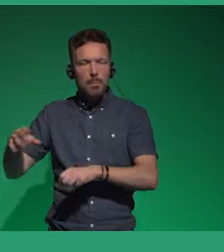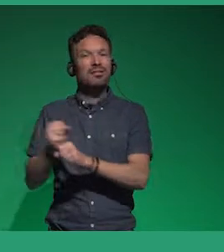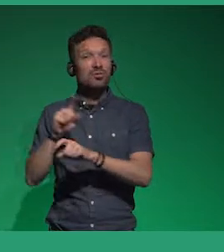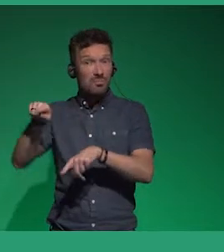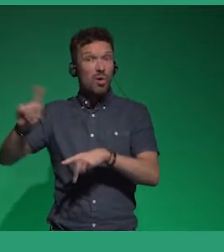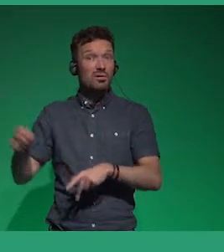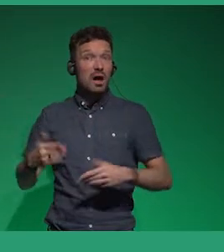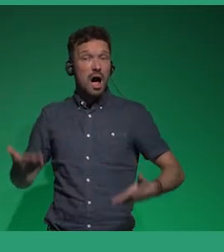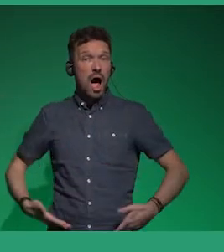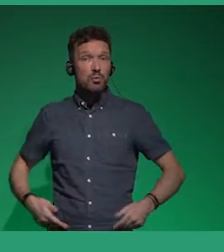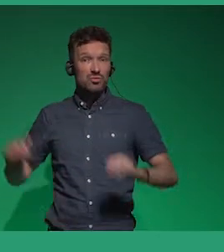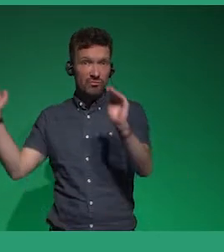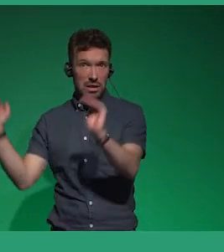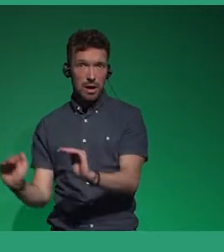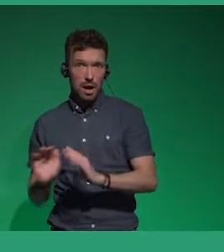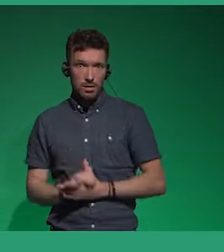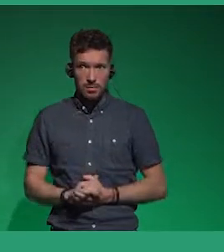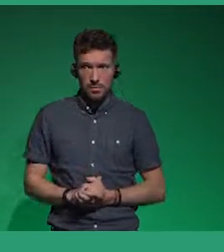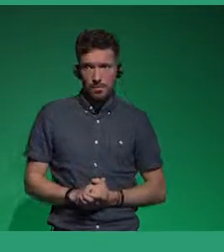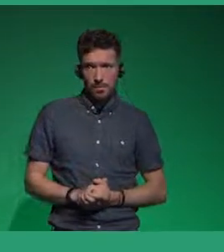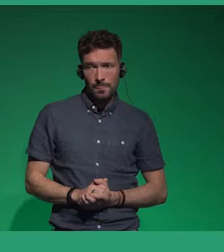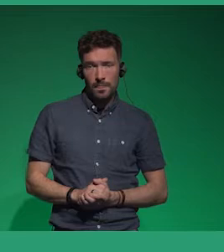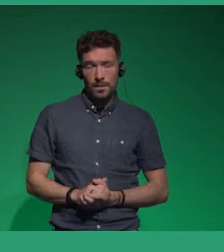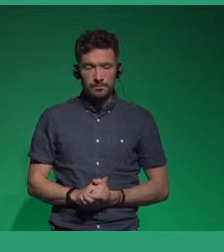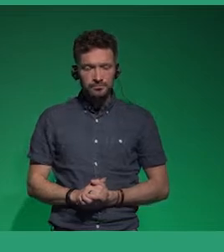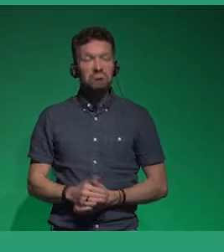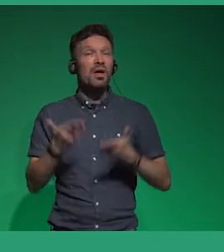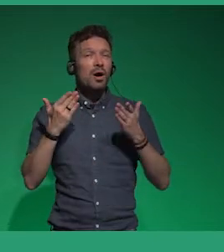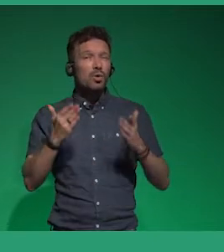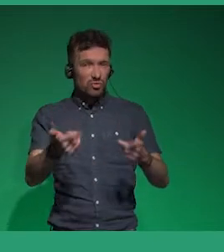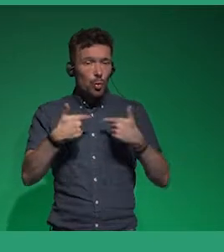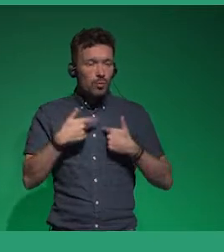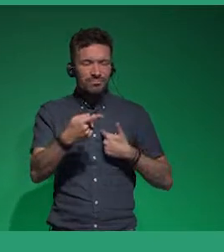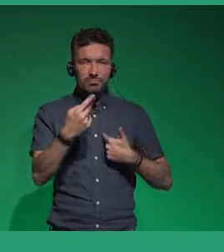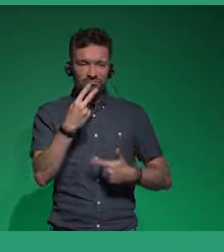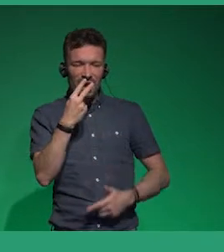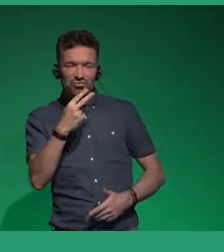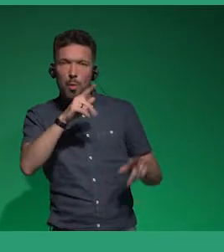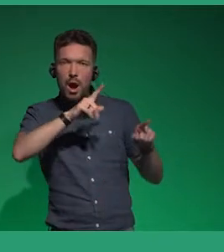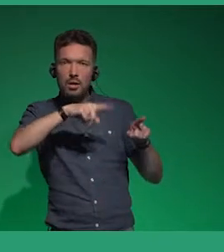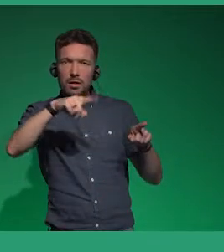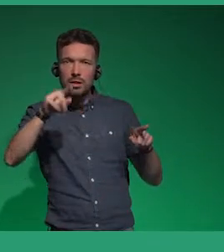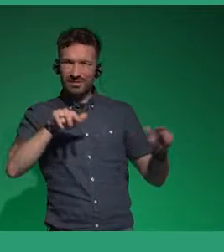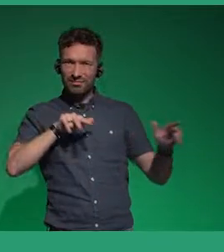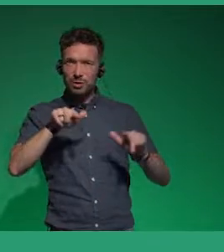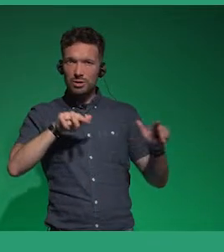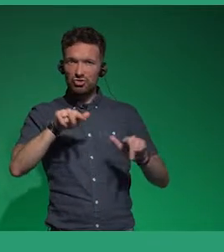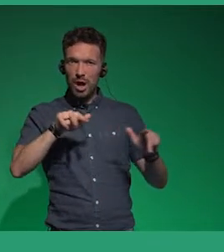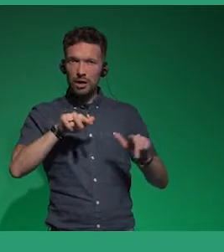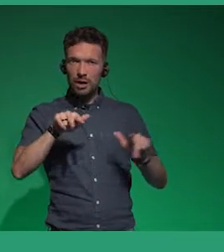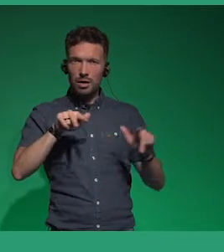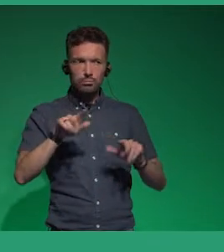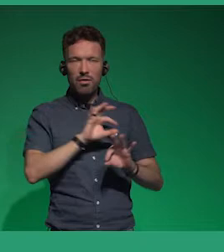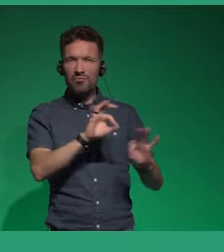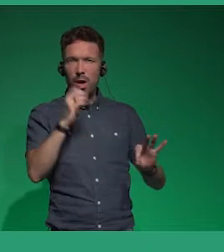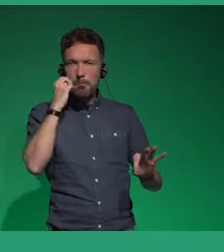So this also shows how important this economic incentives is for smallholder farmers, and that